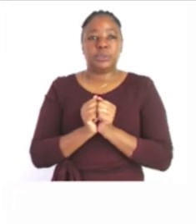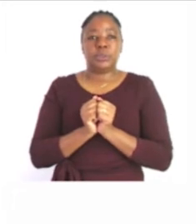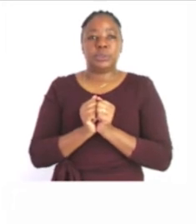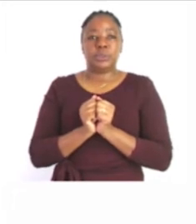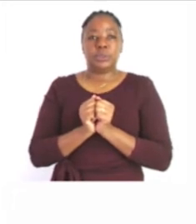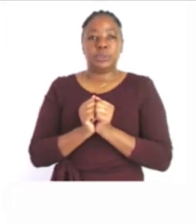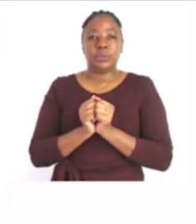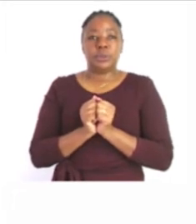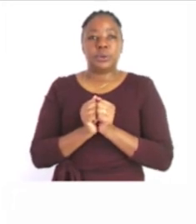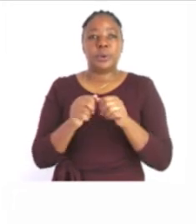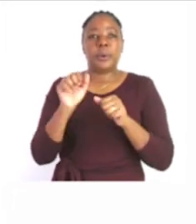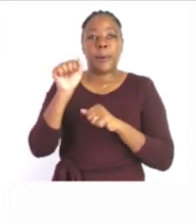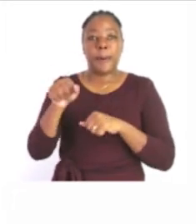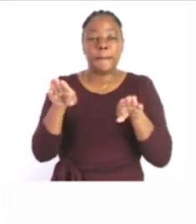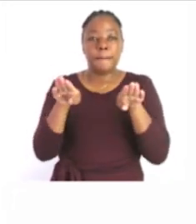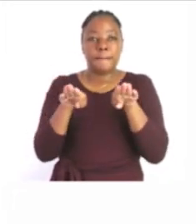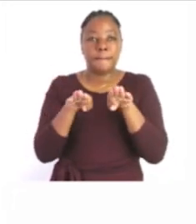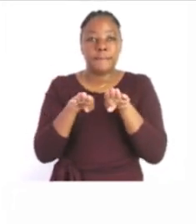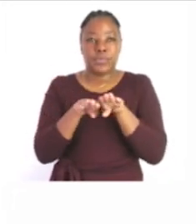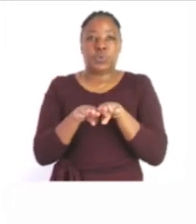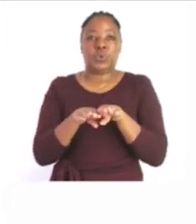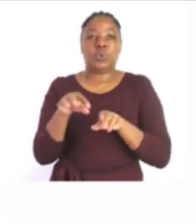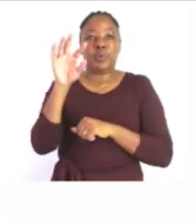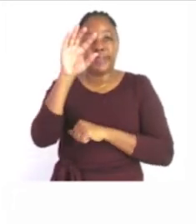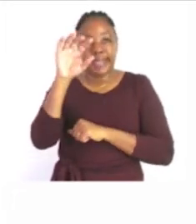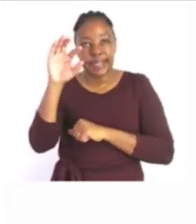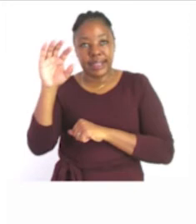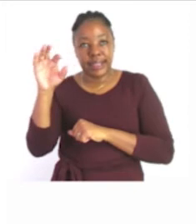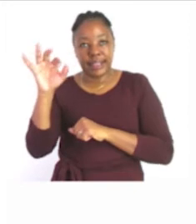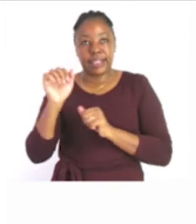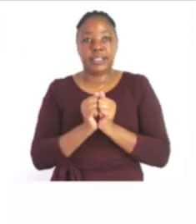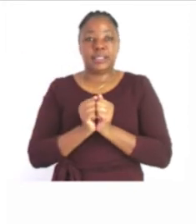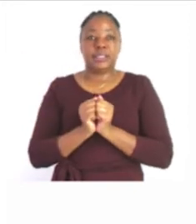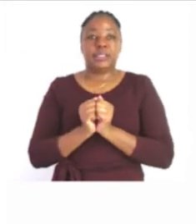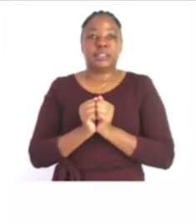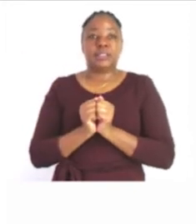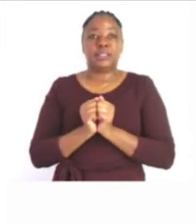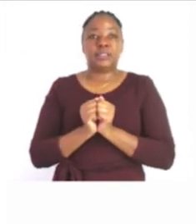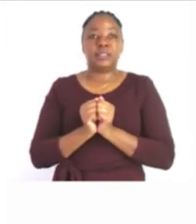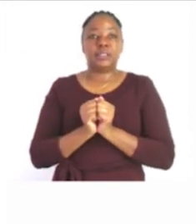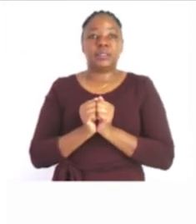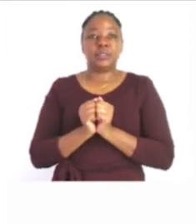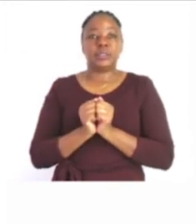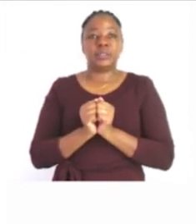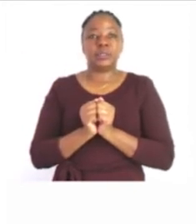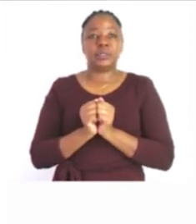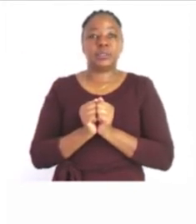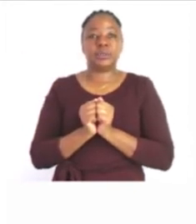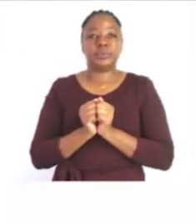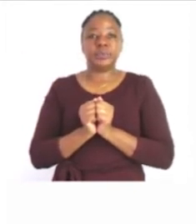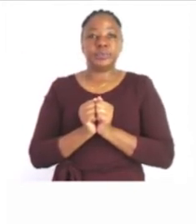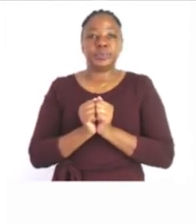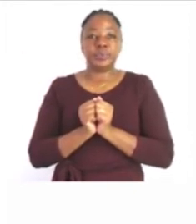do the sound. First, we are going to sound the words we can see and then say the words